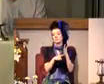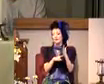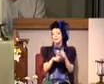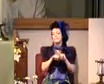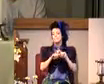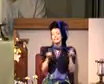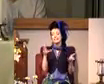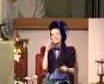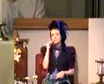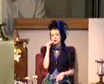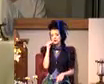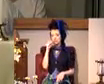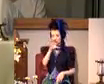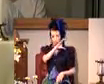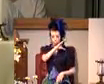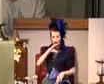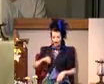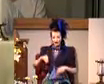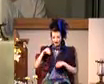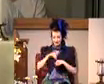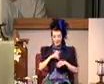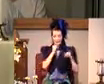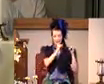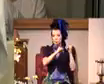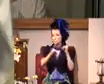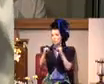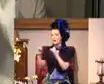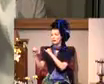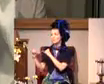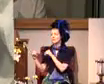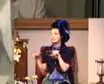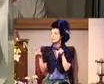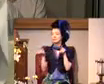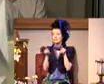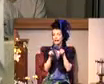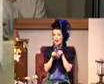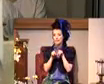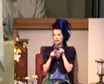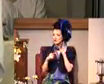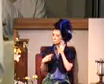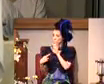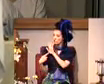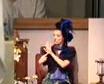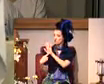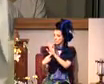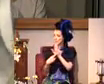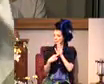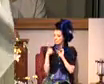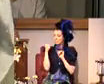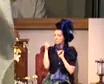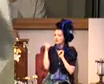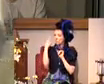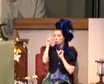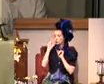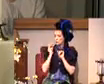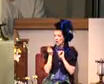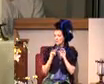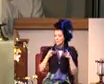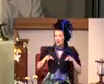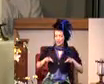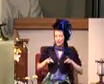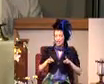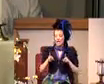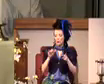and every one of us, just as Christ would make Christ's self revealed to us, and allowing that to be